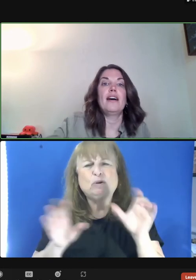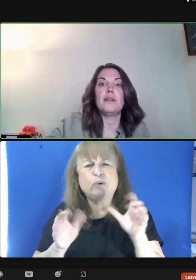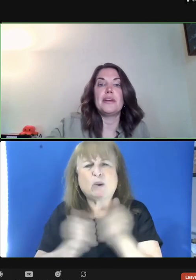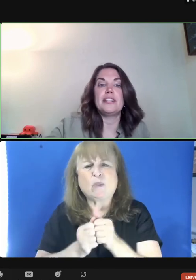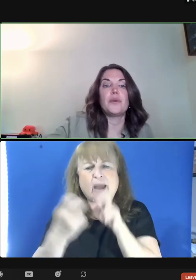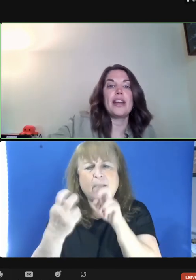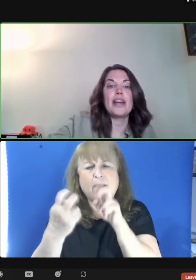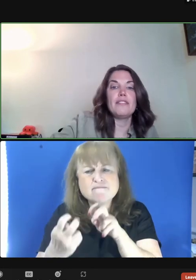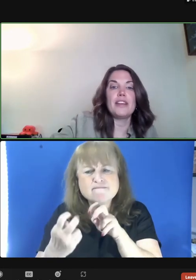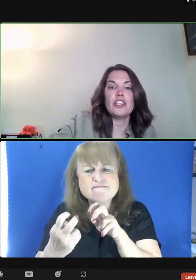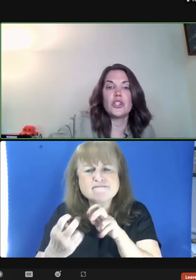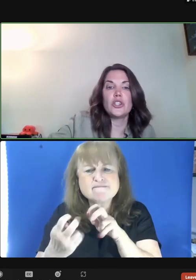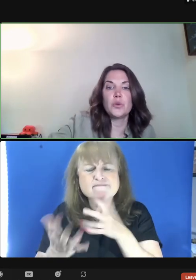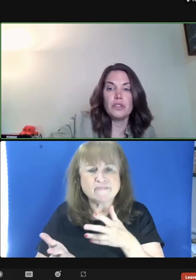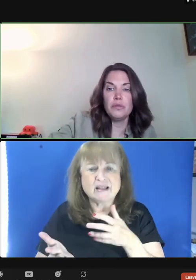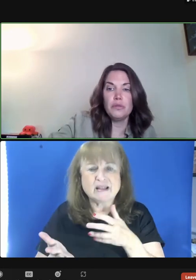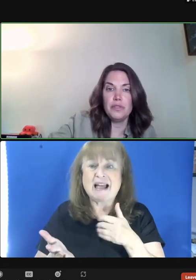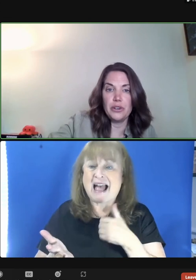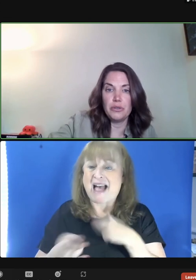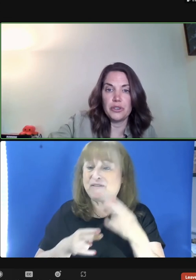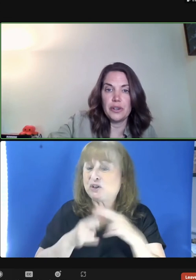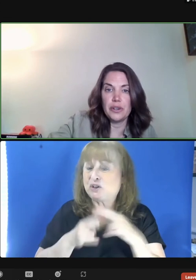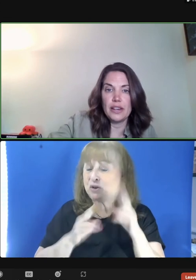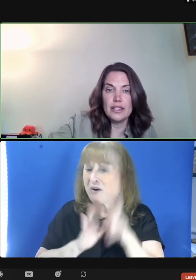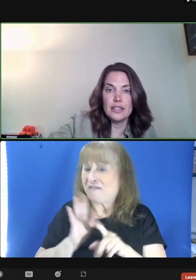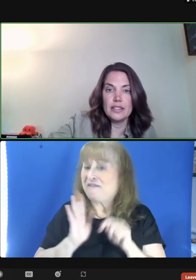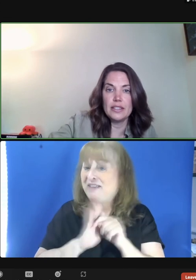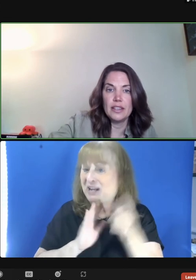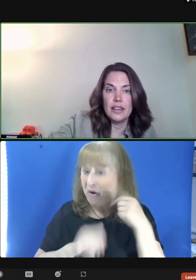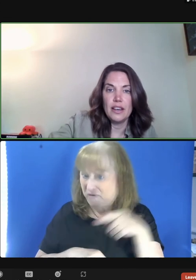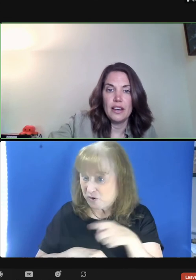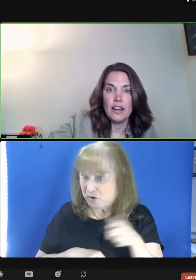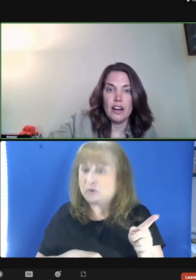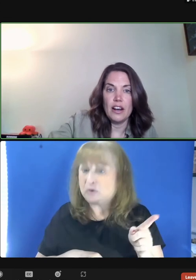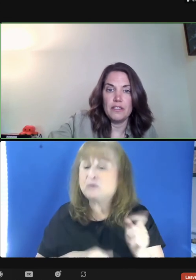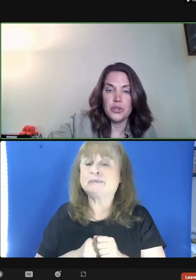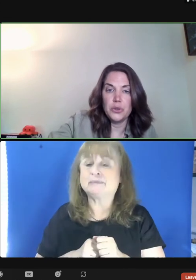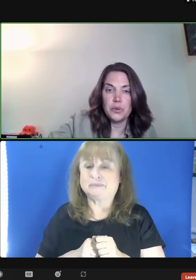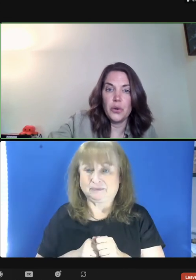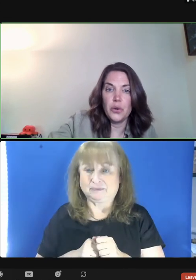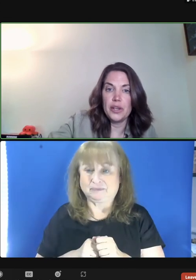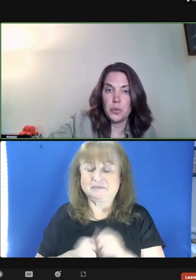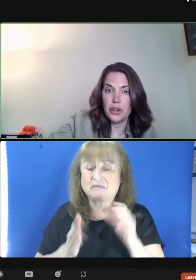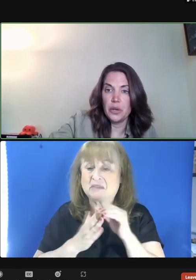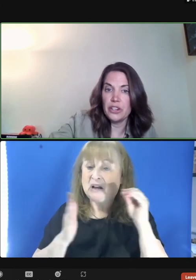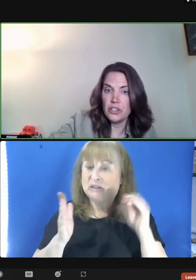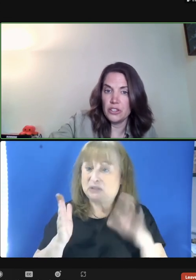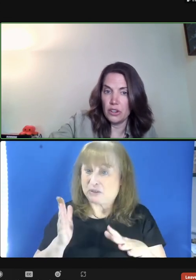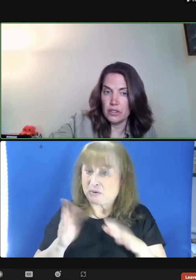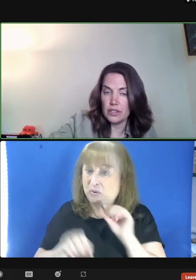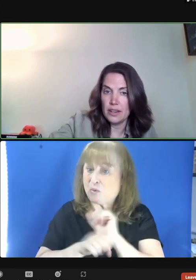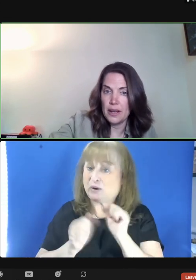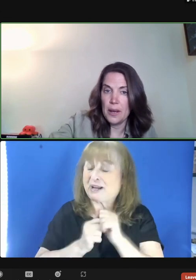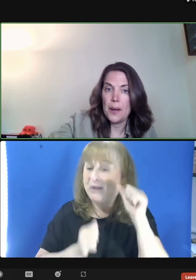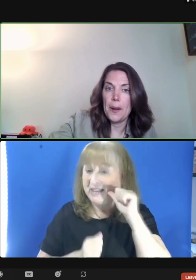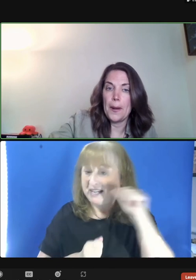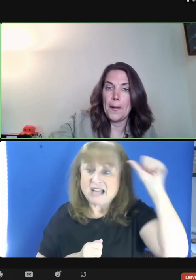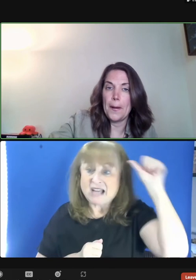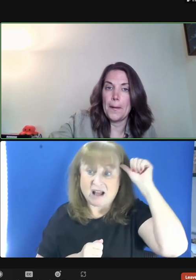them? And so I have a short little video for you guys of a student who is working with an